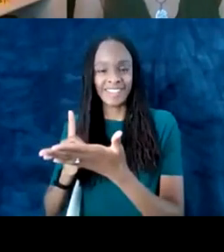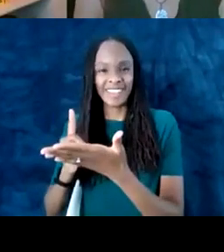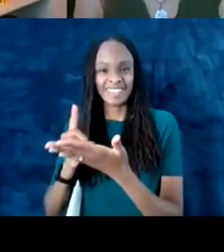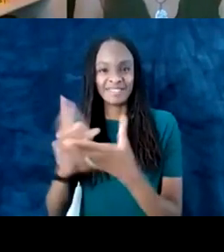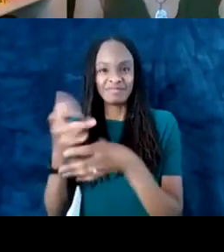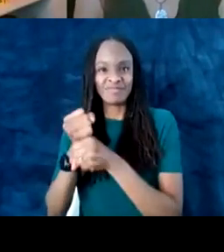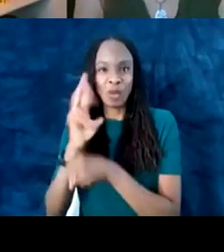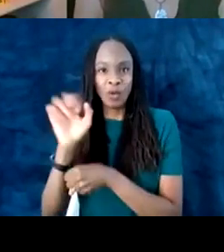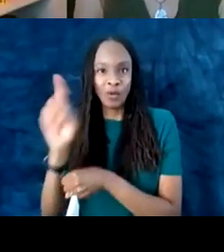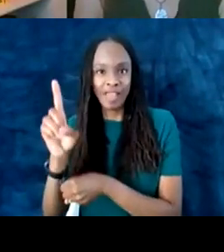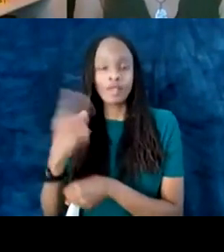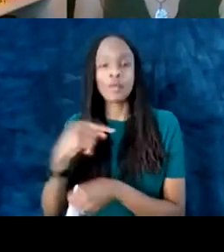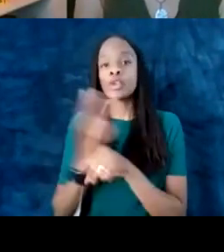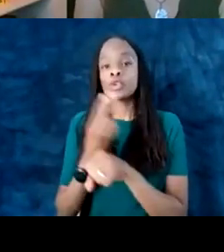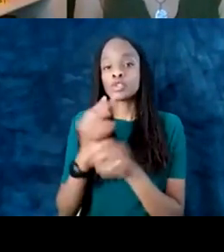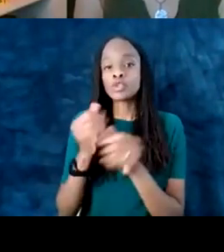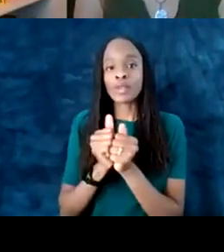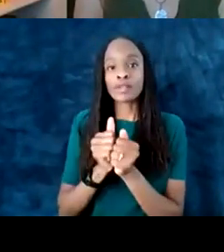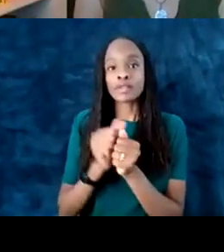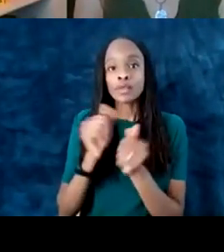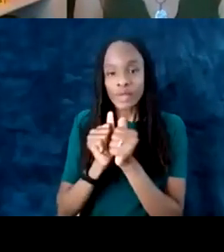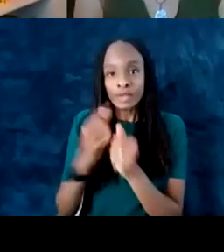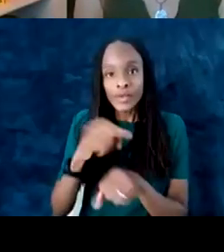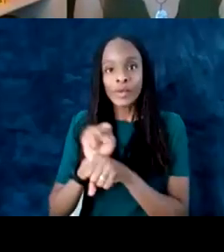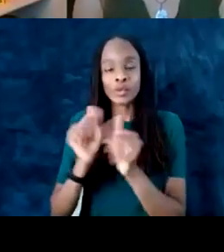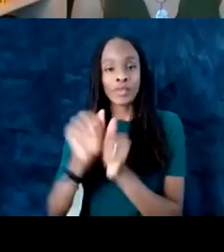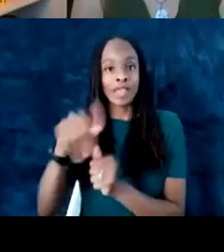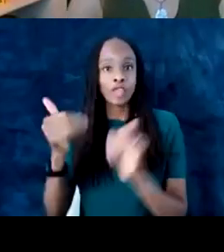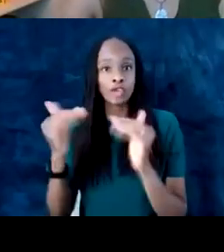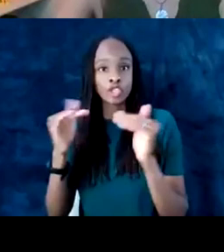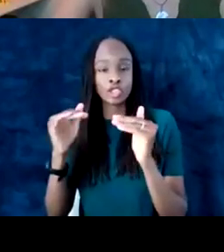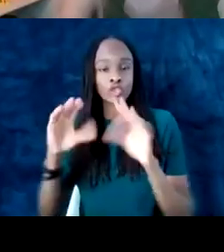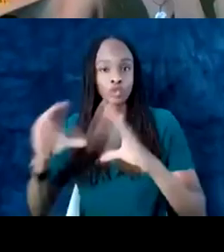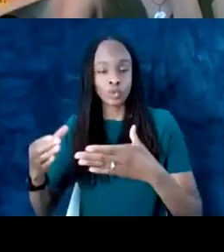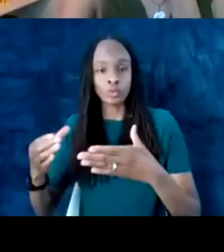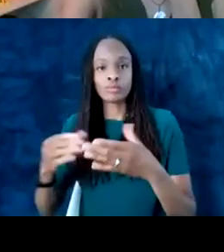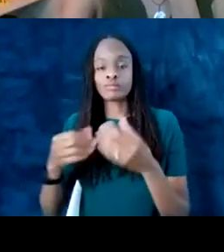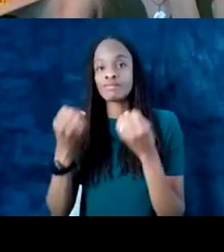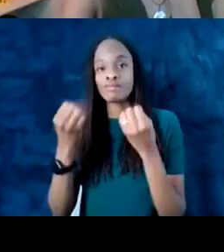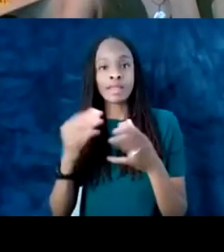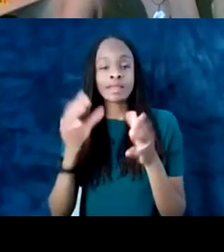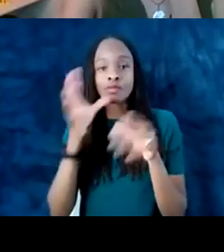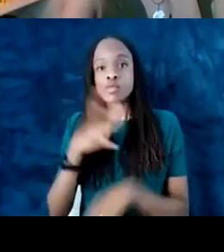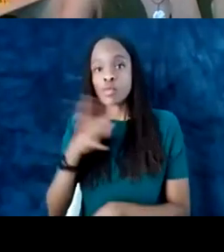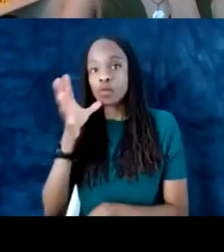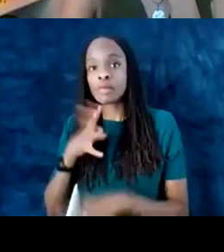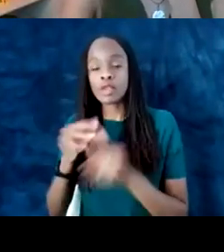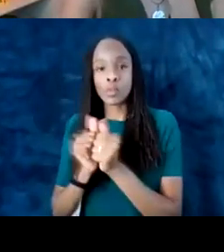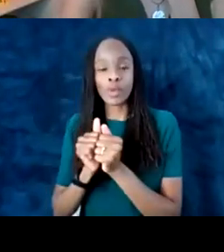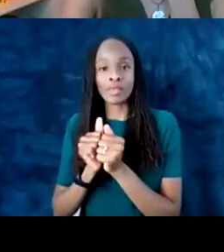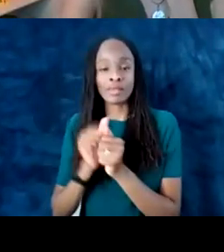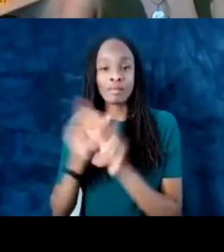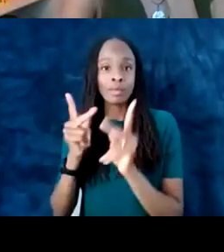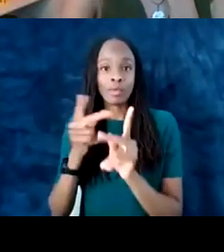we worked with SC Justice Group, which is a collective of women with incarcerated loved ones,